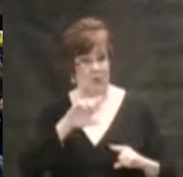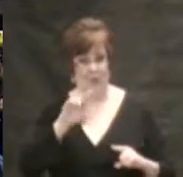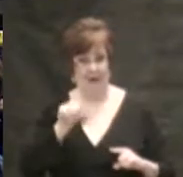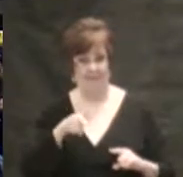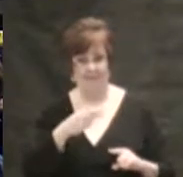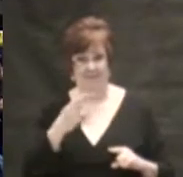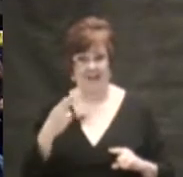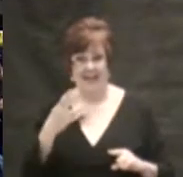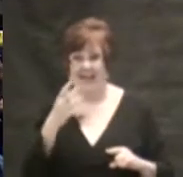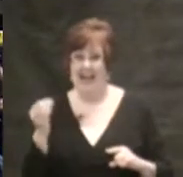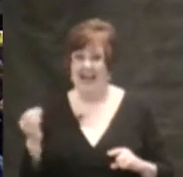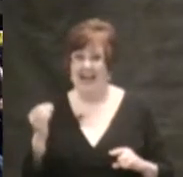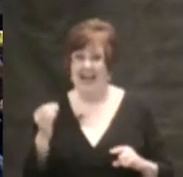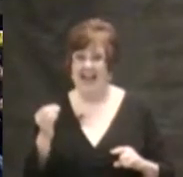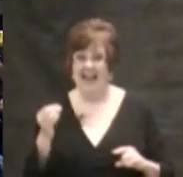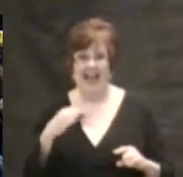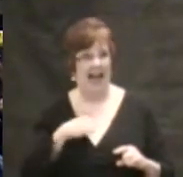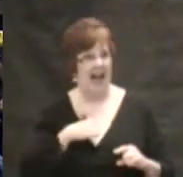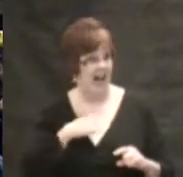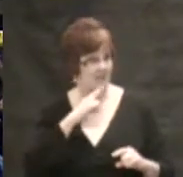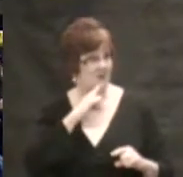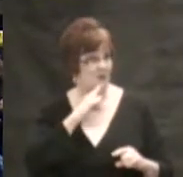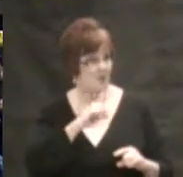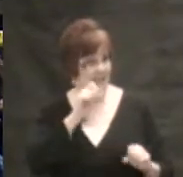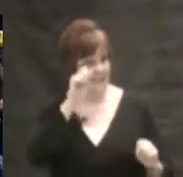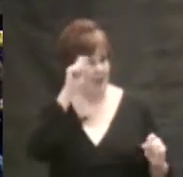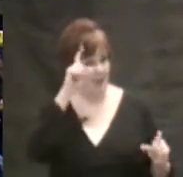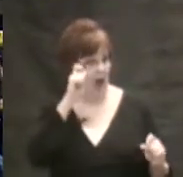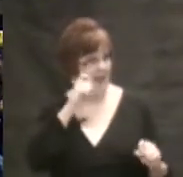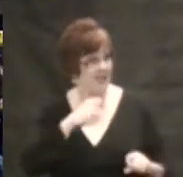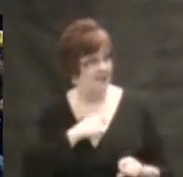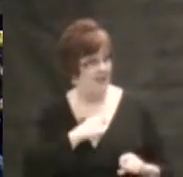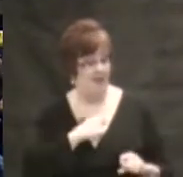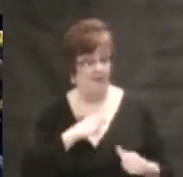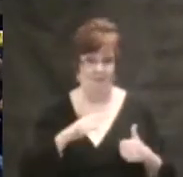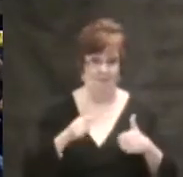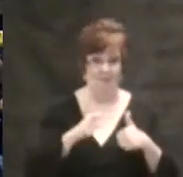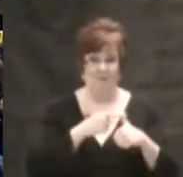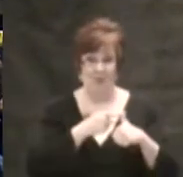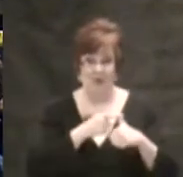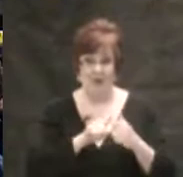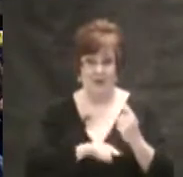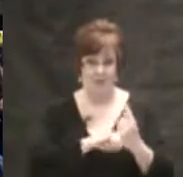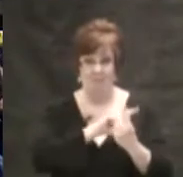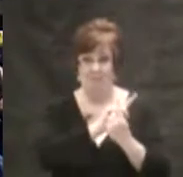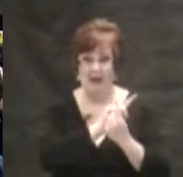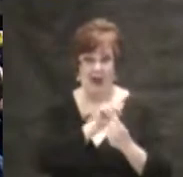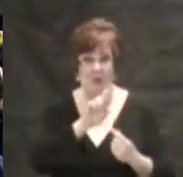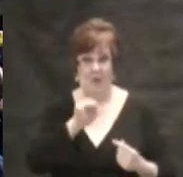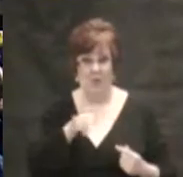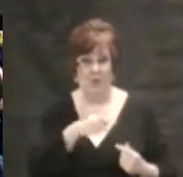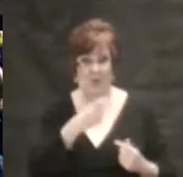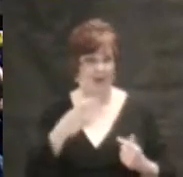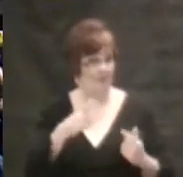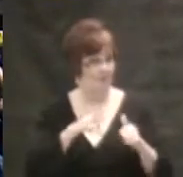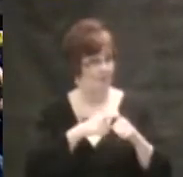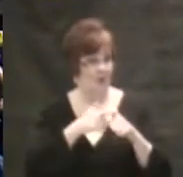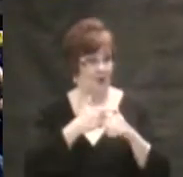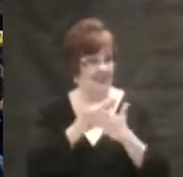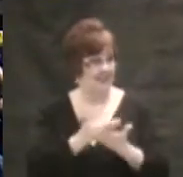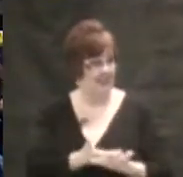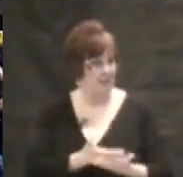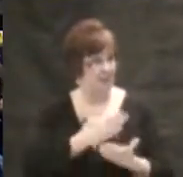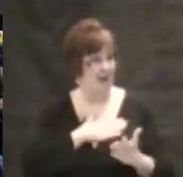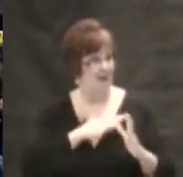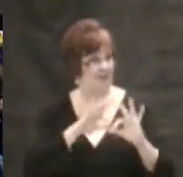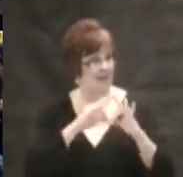to be. But I was really surprised when I first met Rafe, when he first came to our family, and I